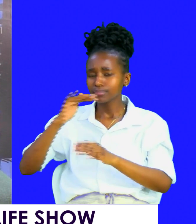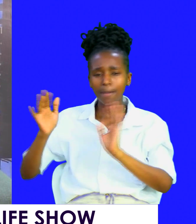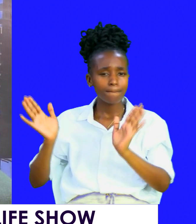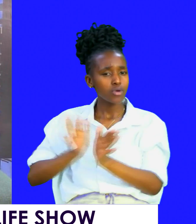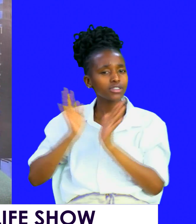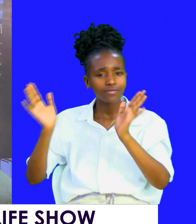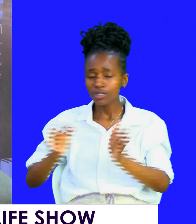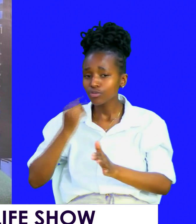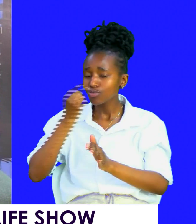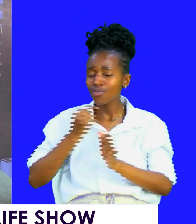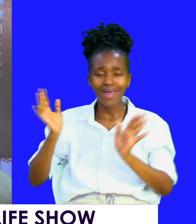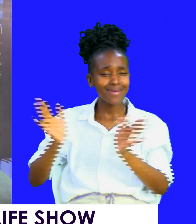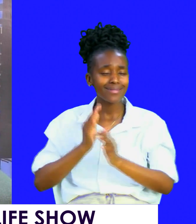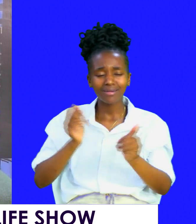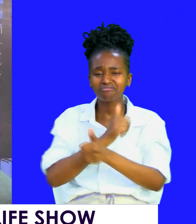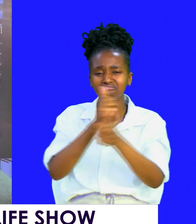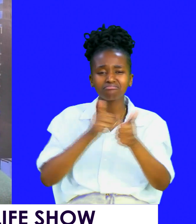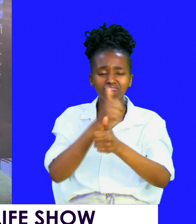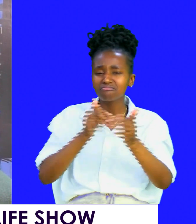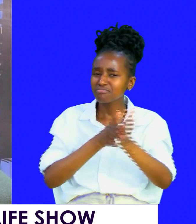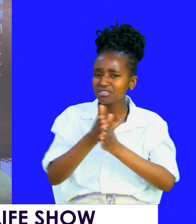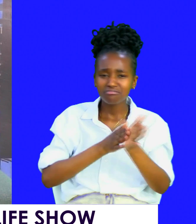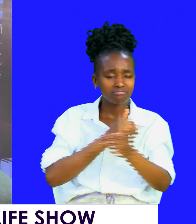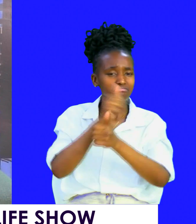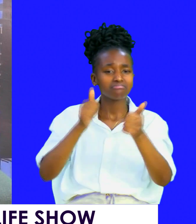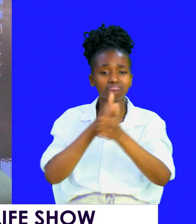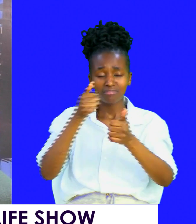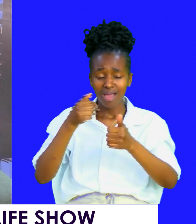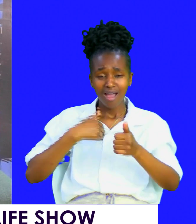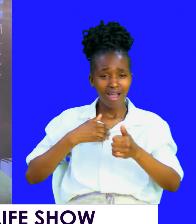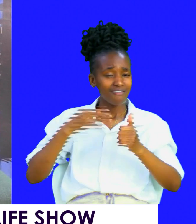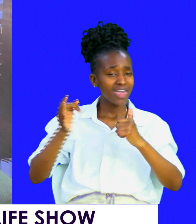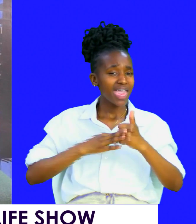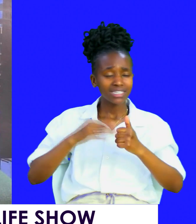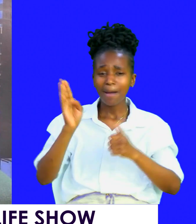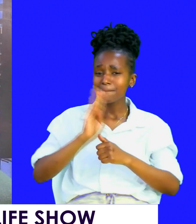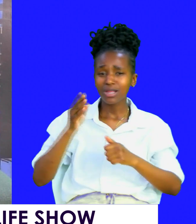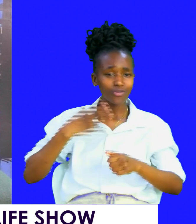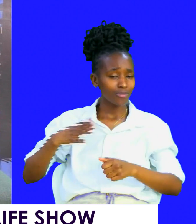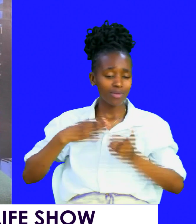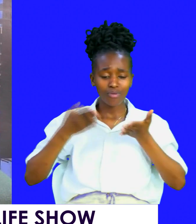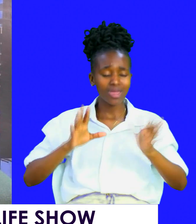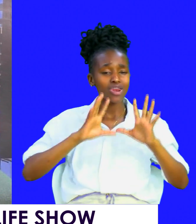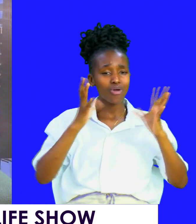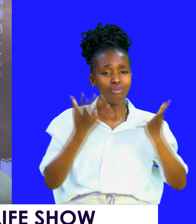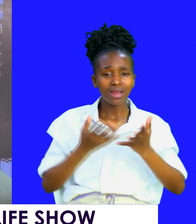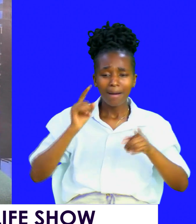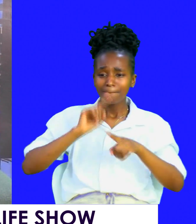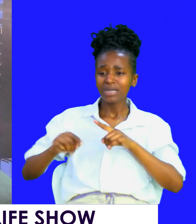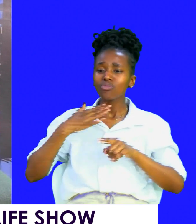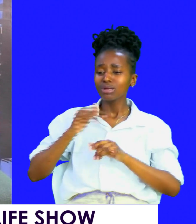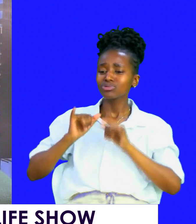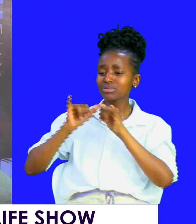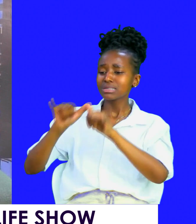you can make it. There are 8 billion people in the world. Why lock yourself with a few people that push you